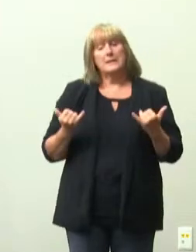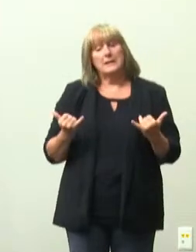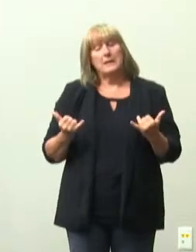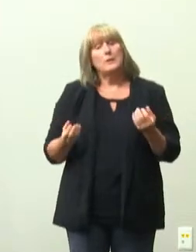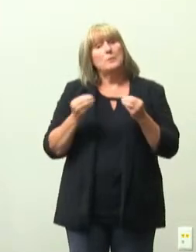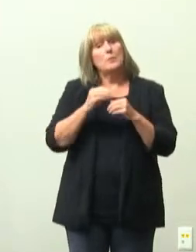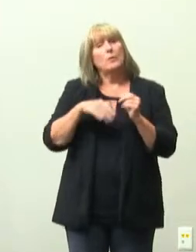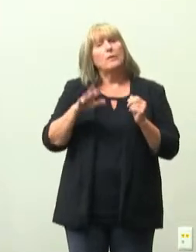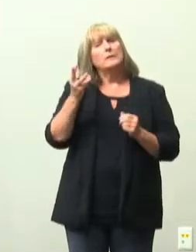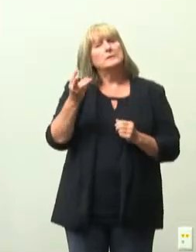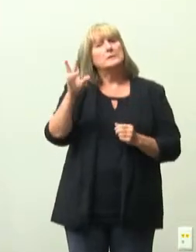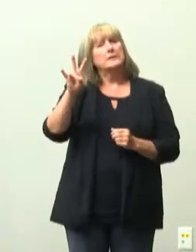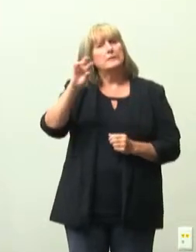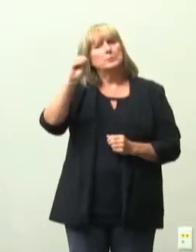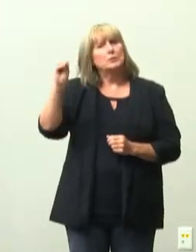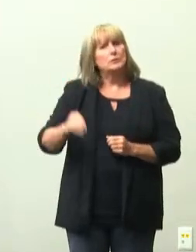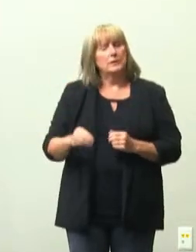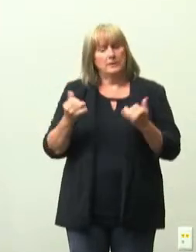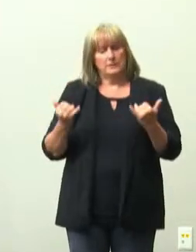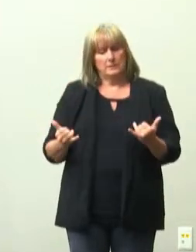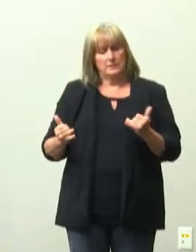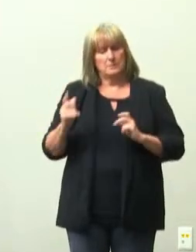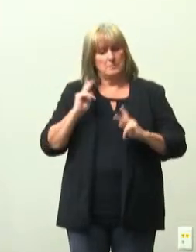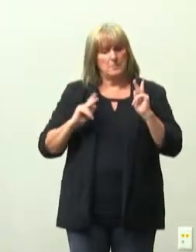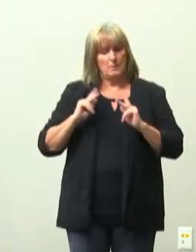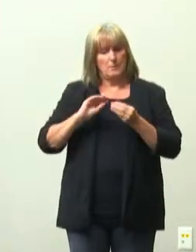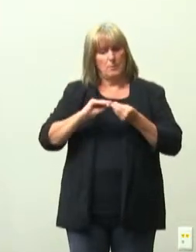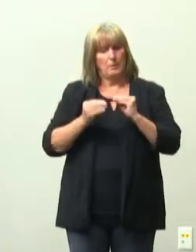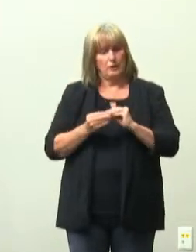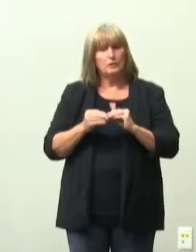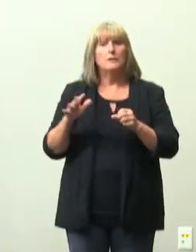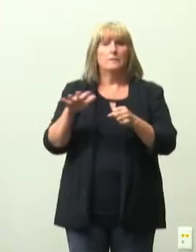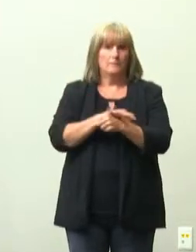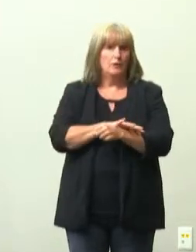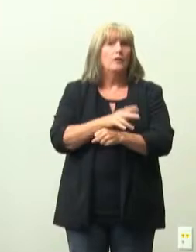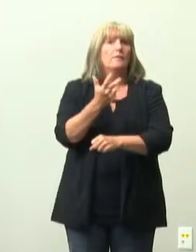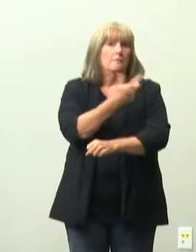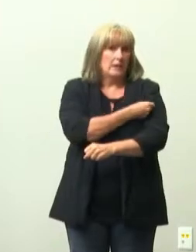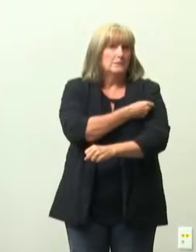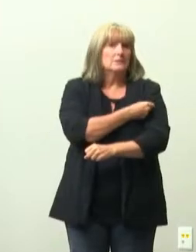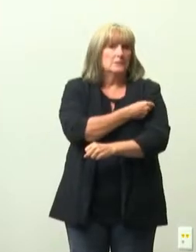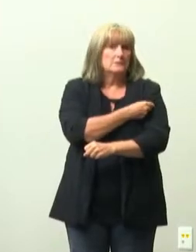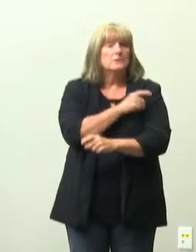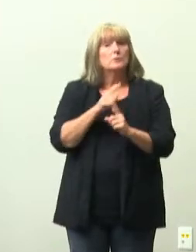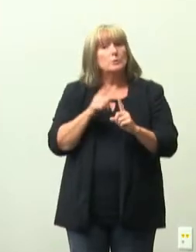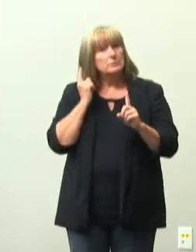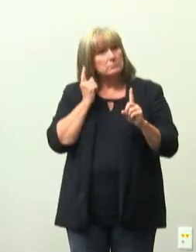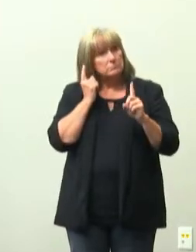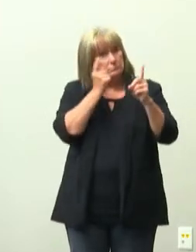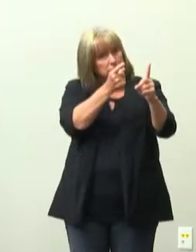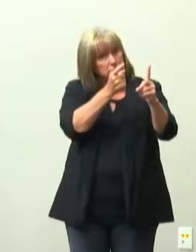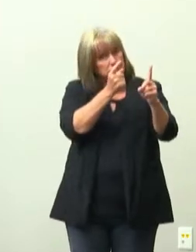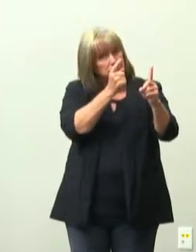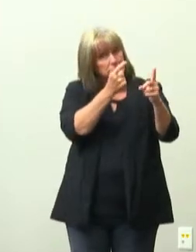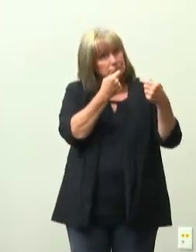than 67% of this population is fully vaccinated. To help reach our goal, we are